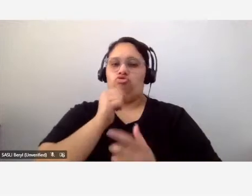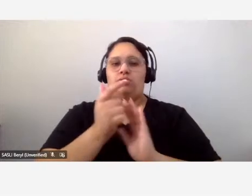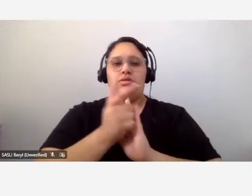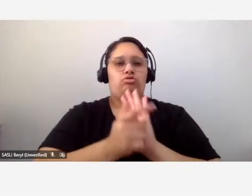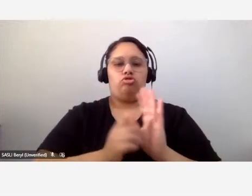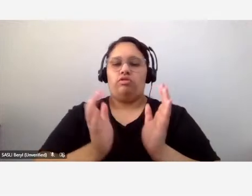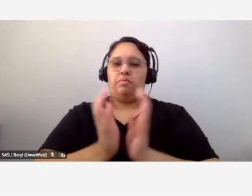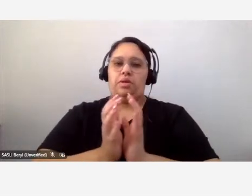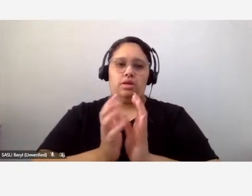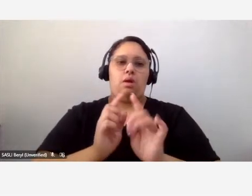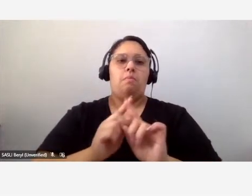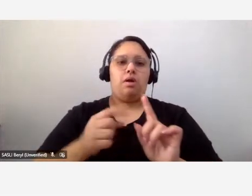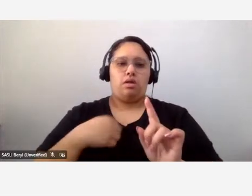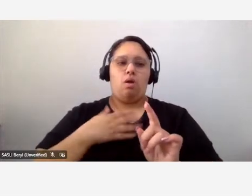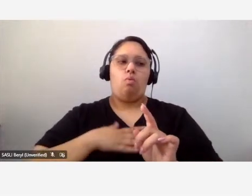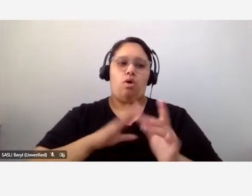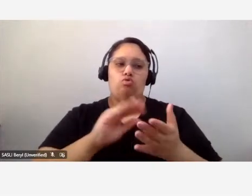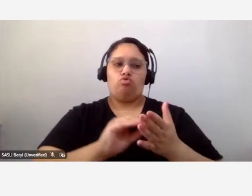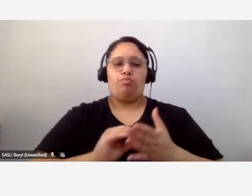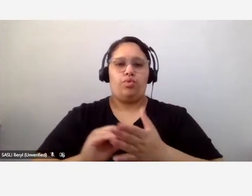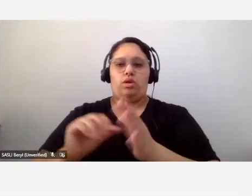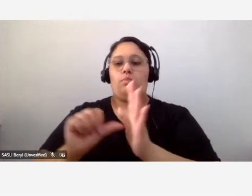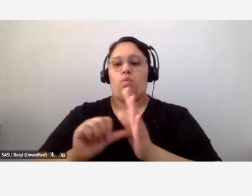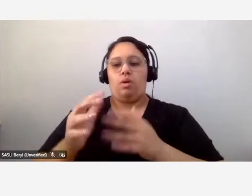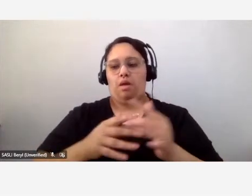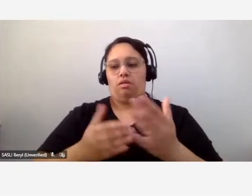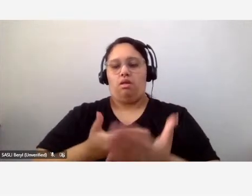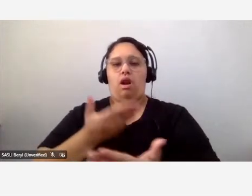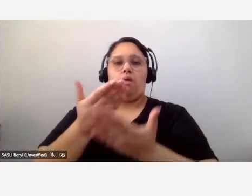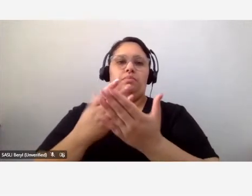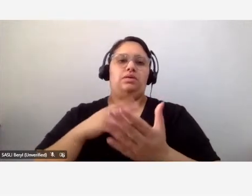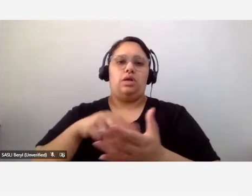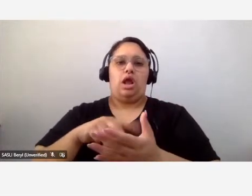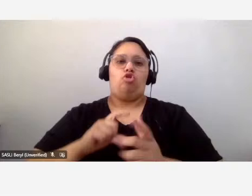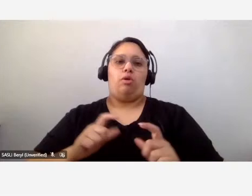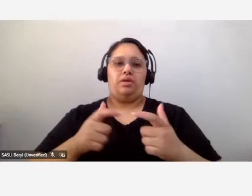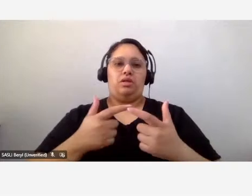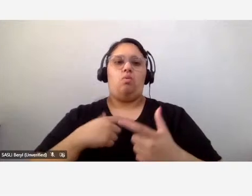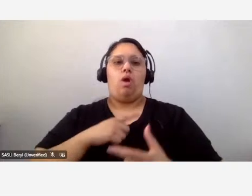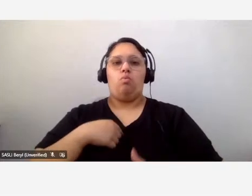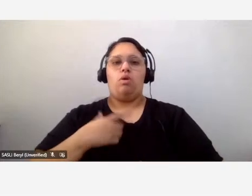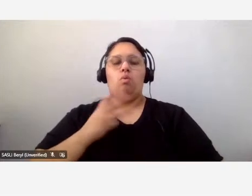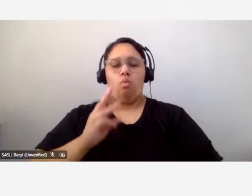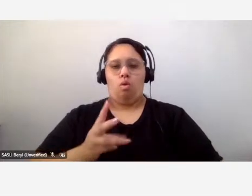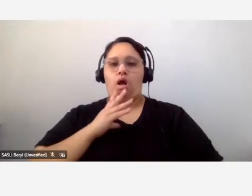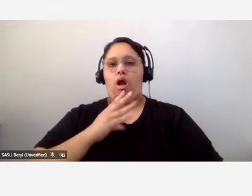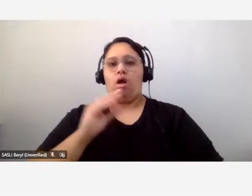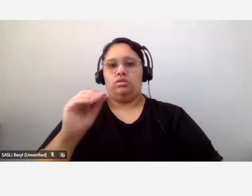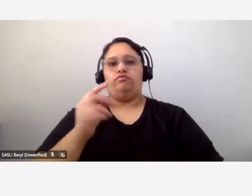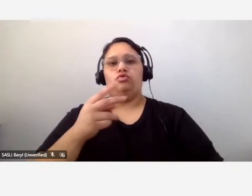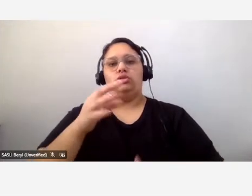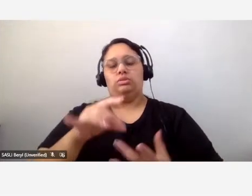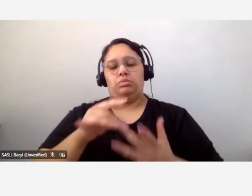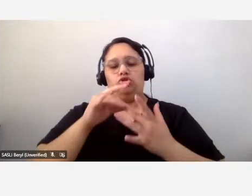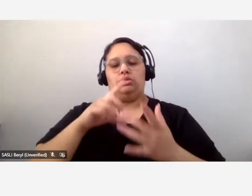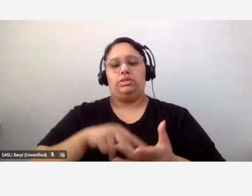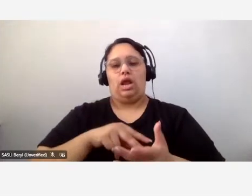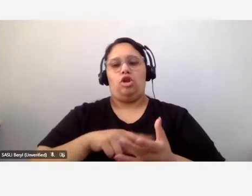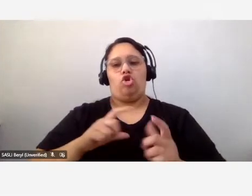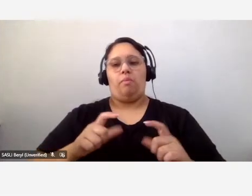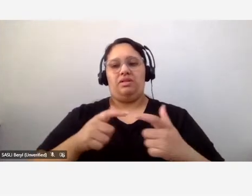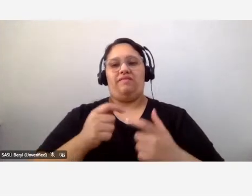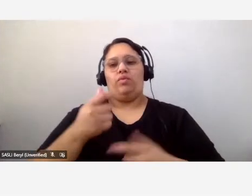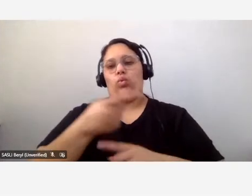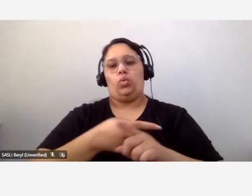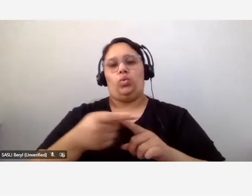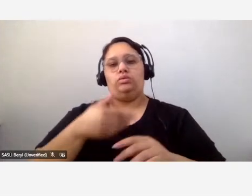legislative meeting, but I do want to bring this important matter to the Standing Committee because we are going to perhaps even call for a special Standing Committee in the next few weeks. And I